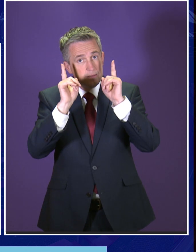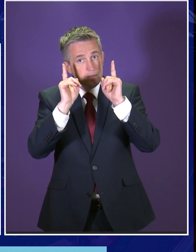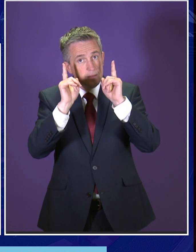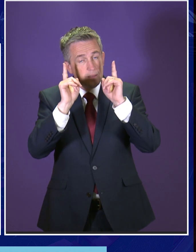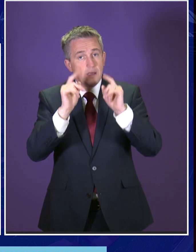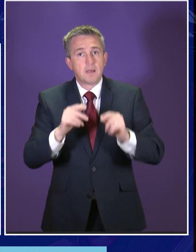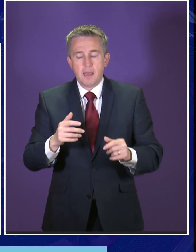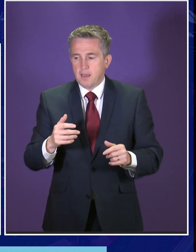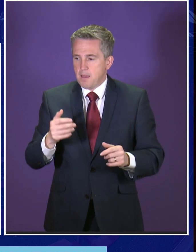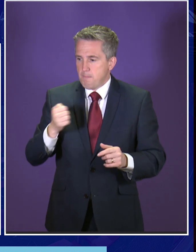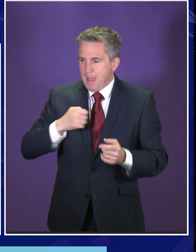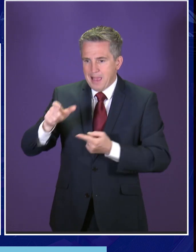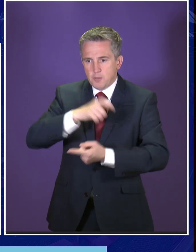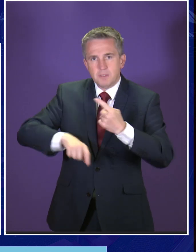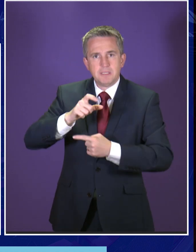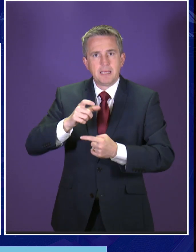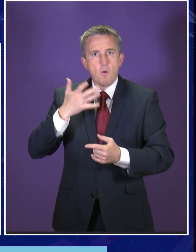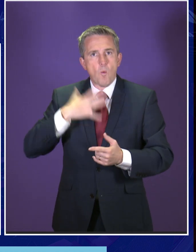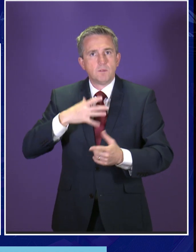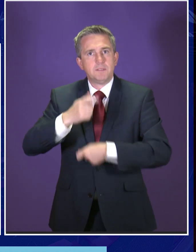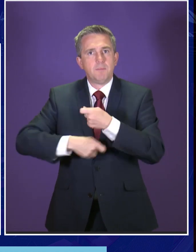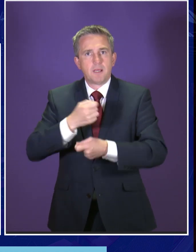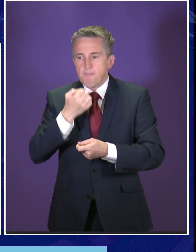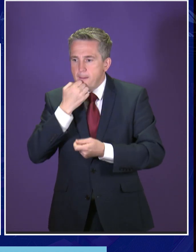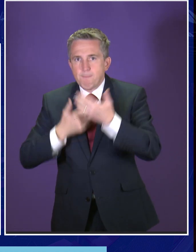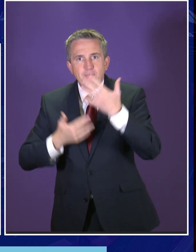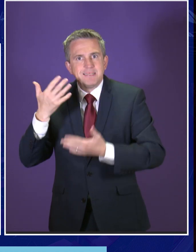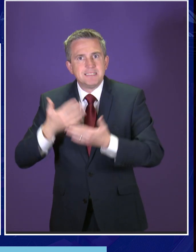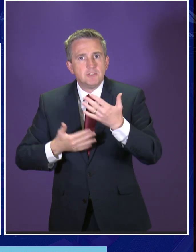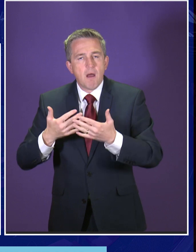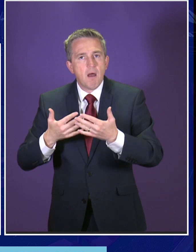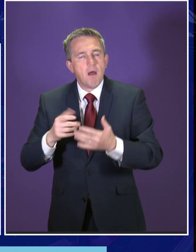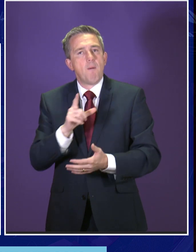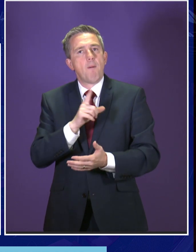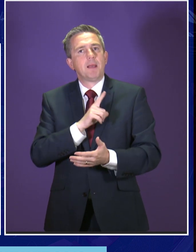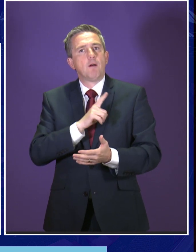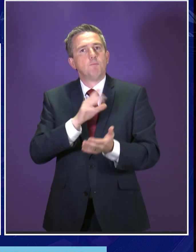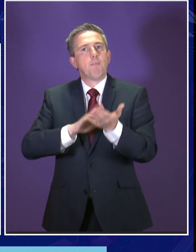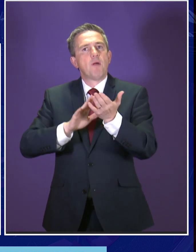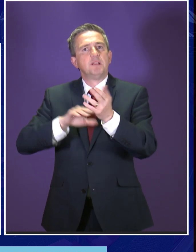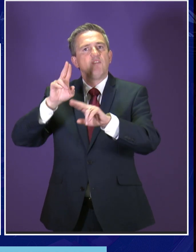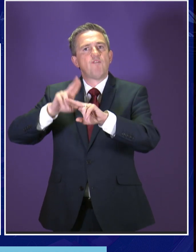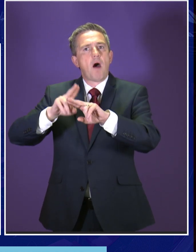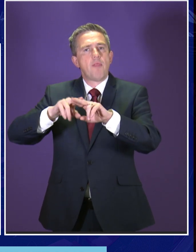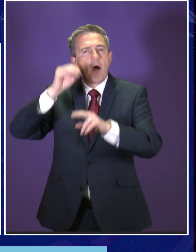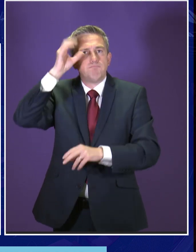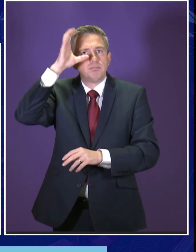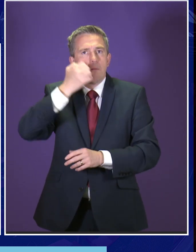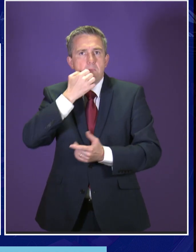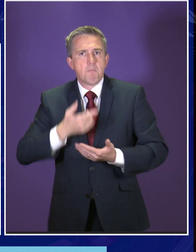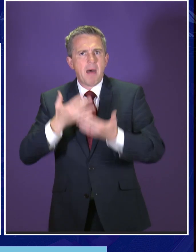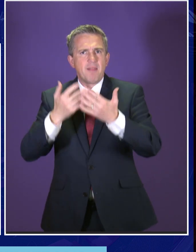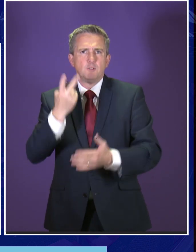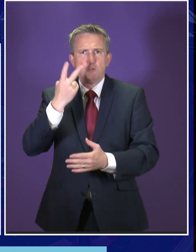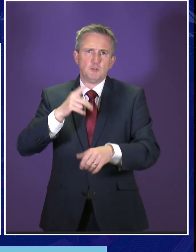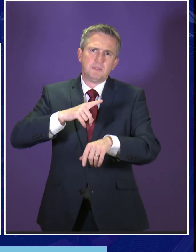my community that wanted me to become a mathematician because my mother's father was a genius mathematician. He was 2 times